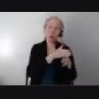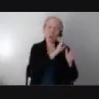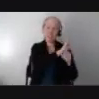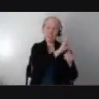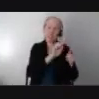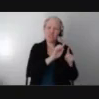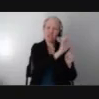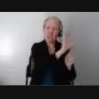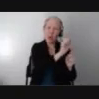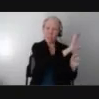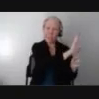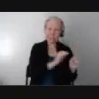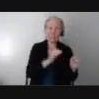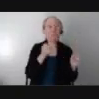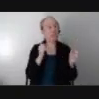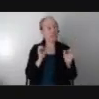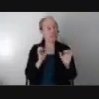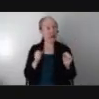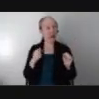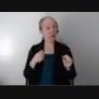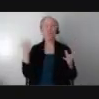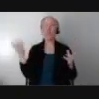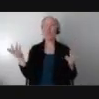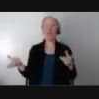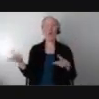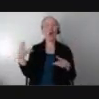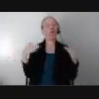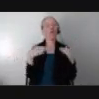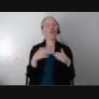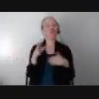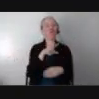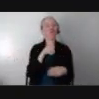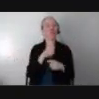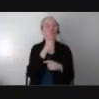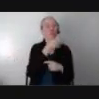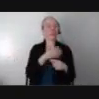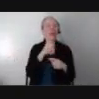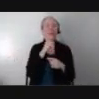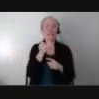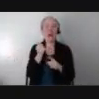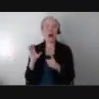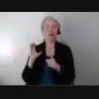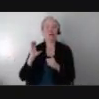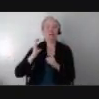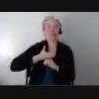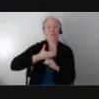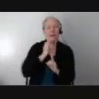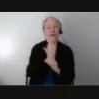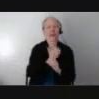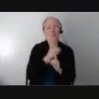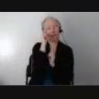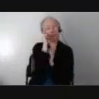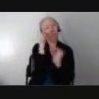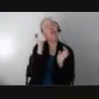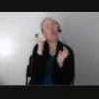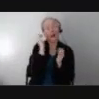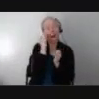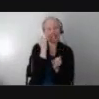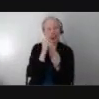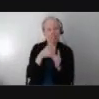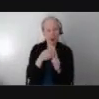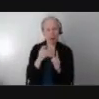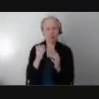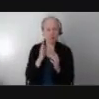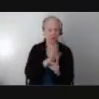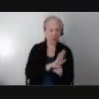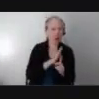without applying preconceived expectations to people on the basis of their gender or race? Beginning the glass ceiling is a beginning,